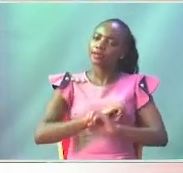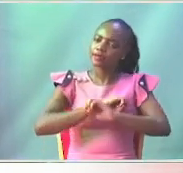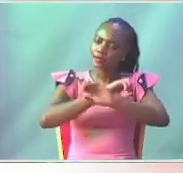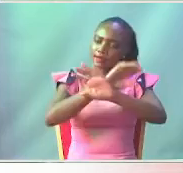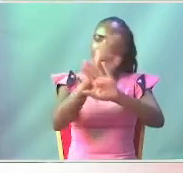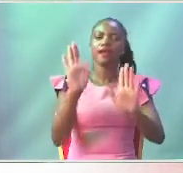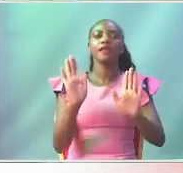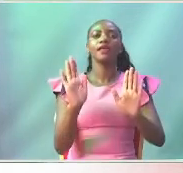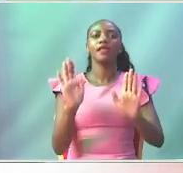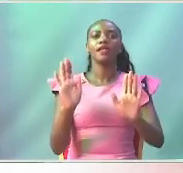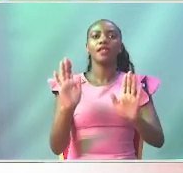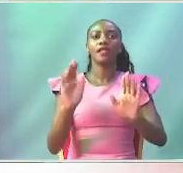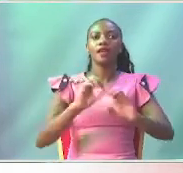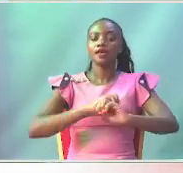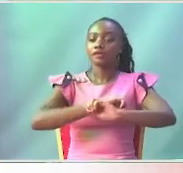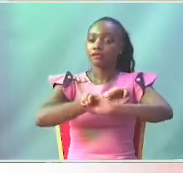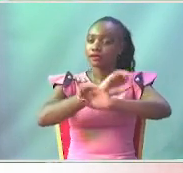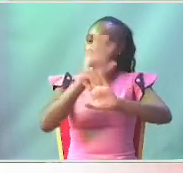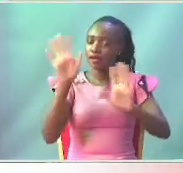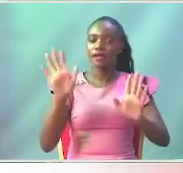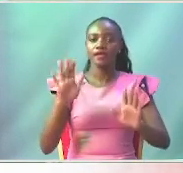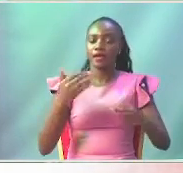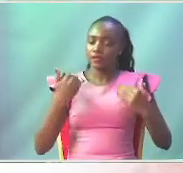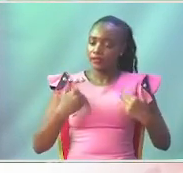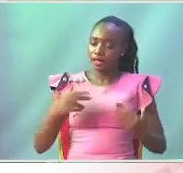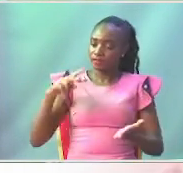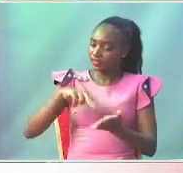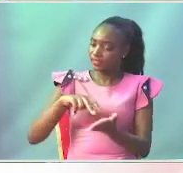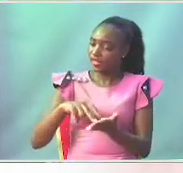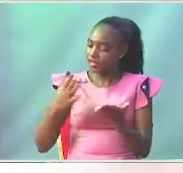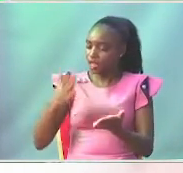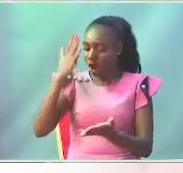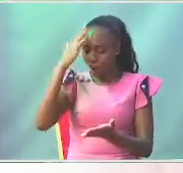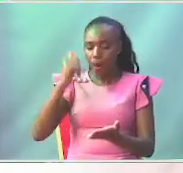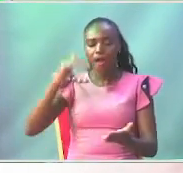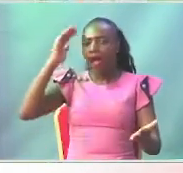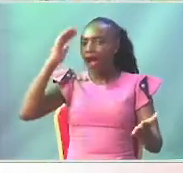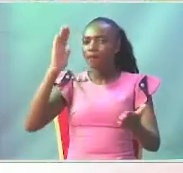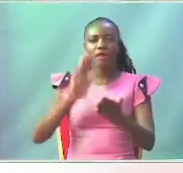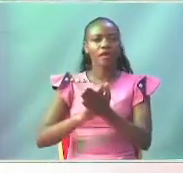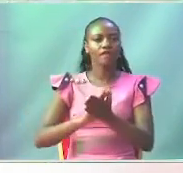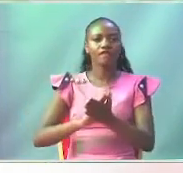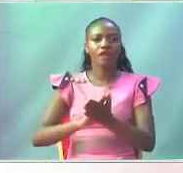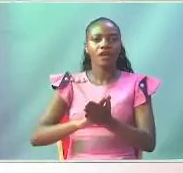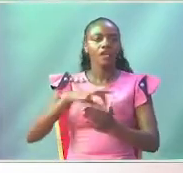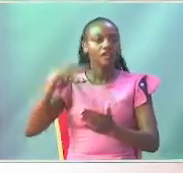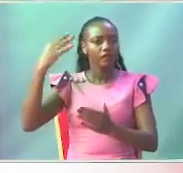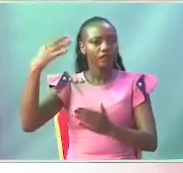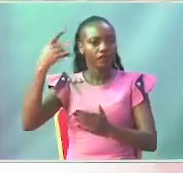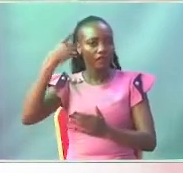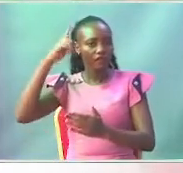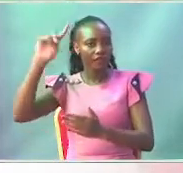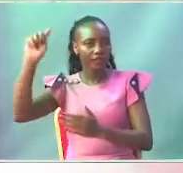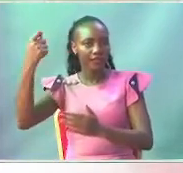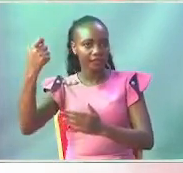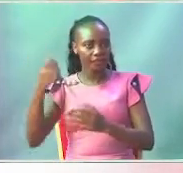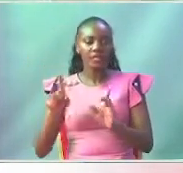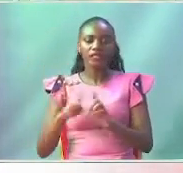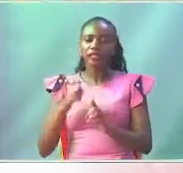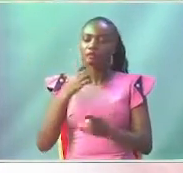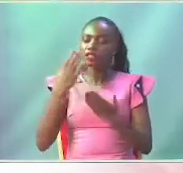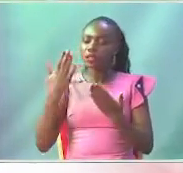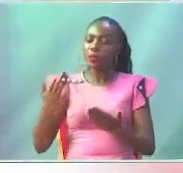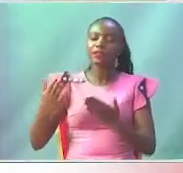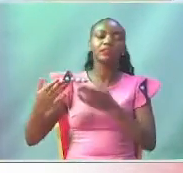whole country that I'm here because I believe in a great future for Kenya. Muturi indicated that his track record in the